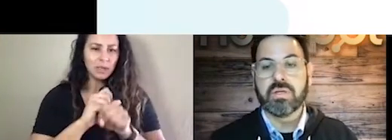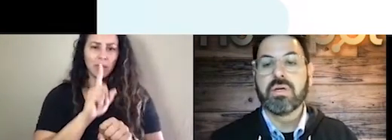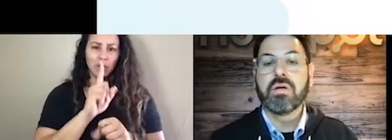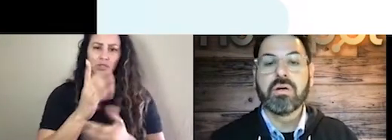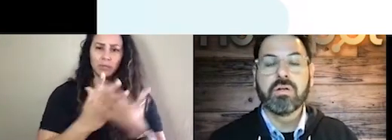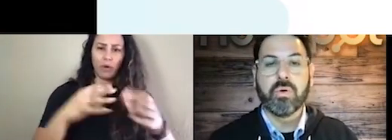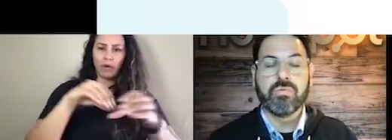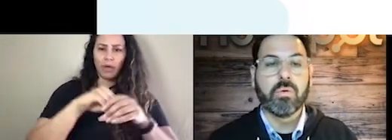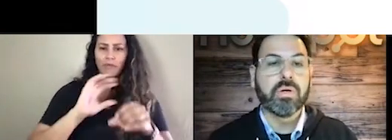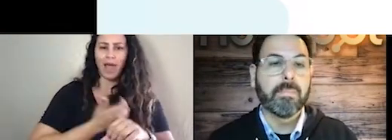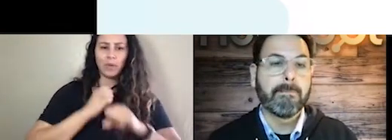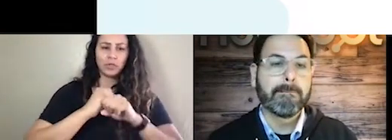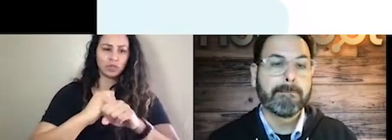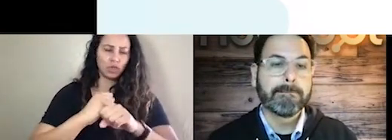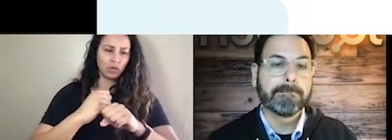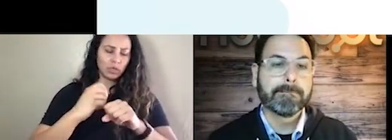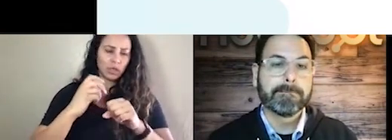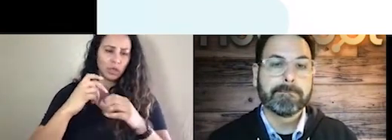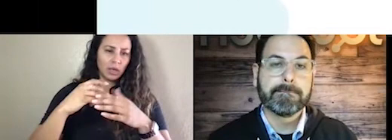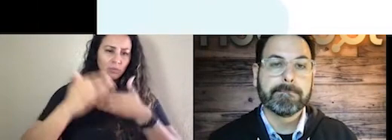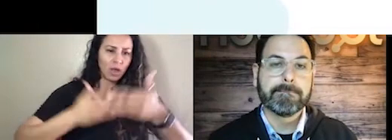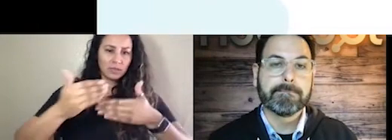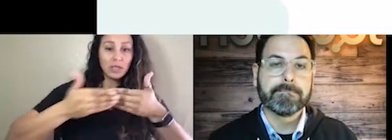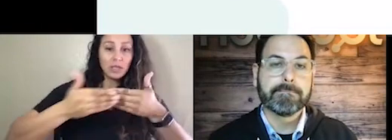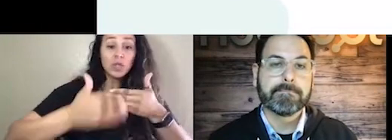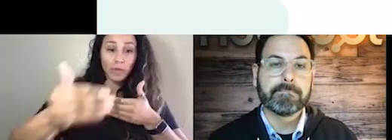process going forward.